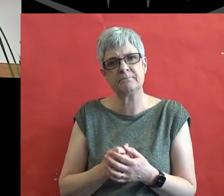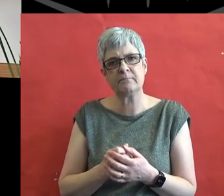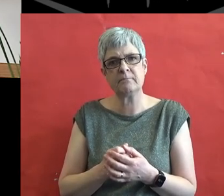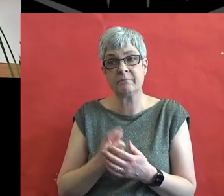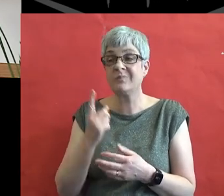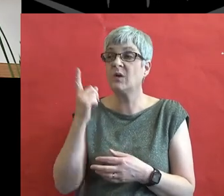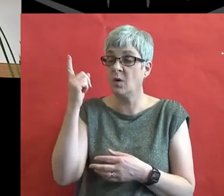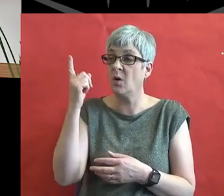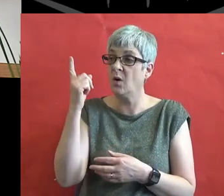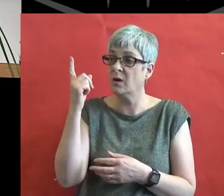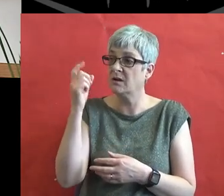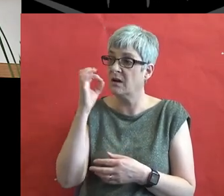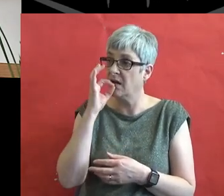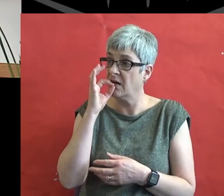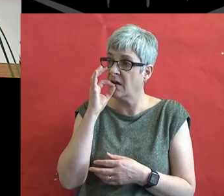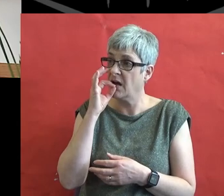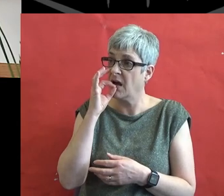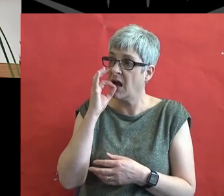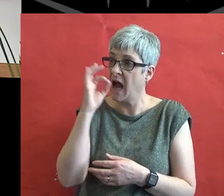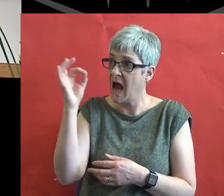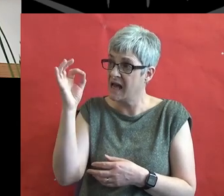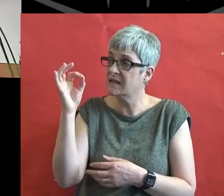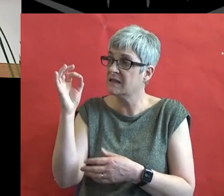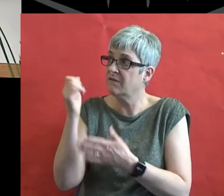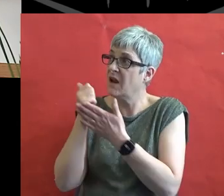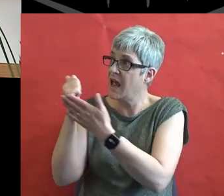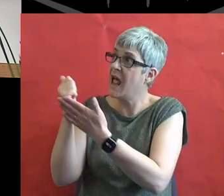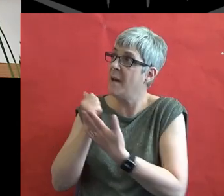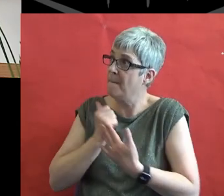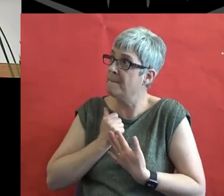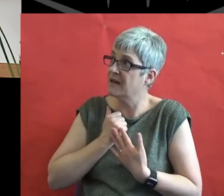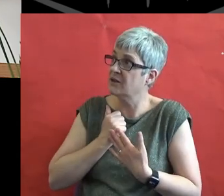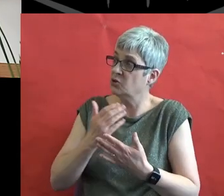Ask God to help us to love such.